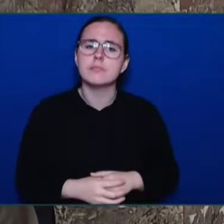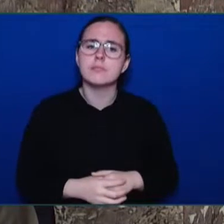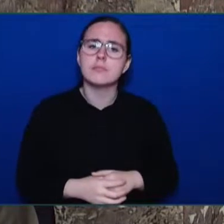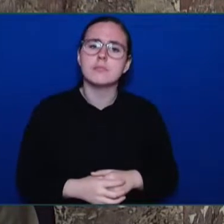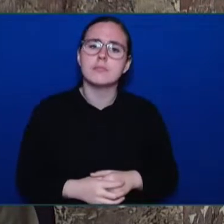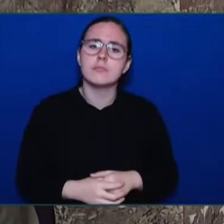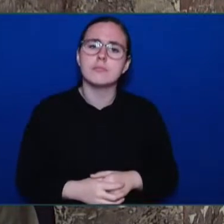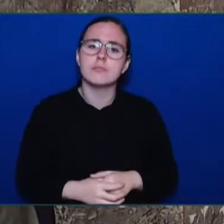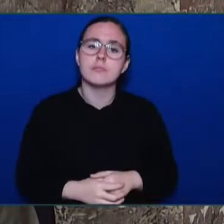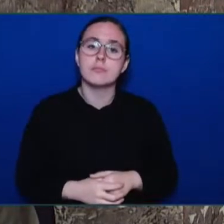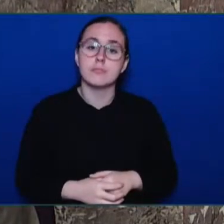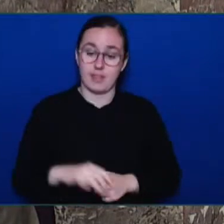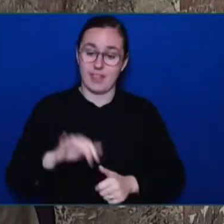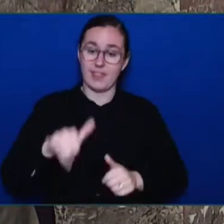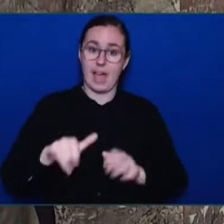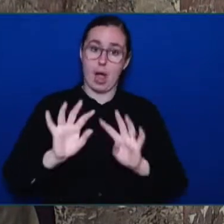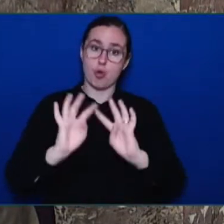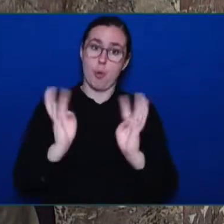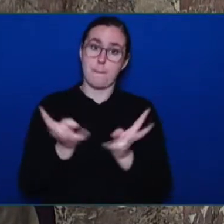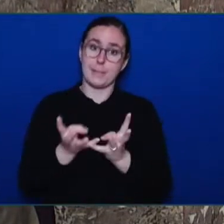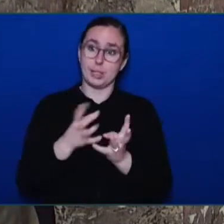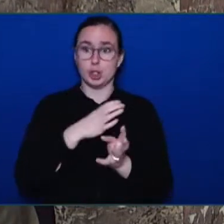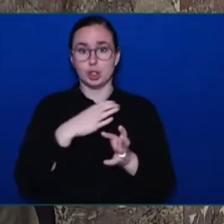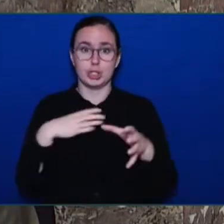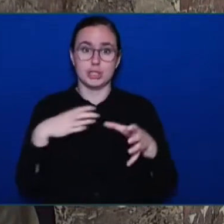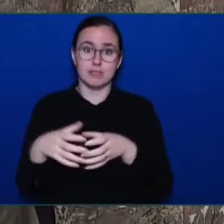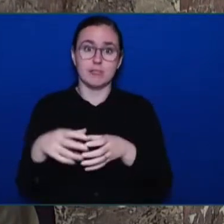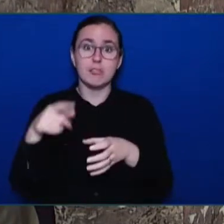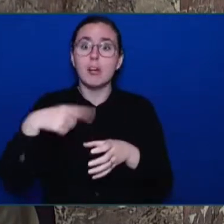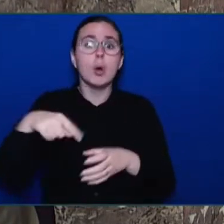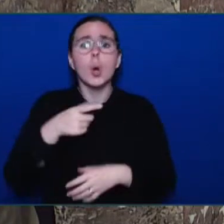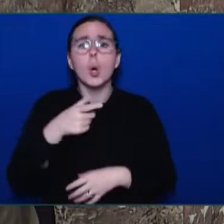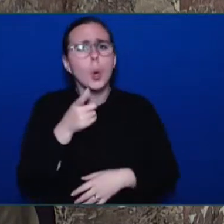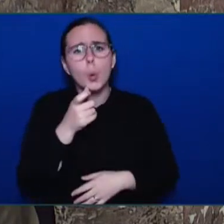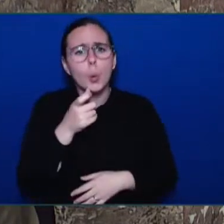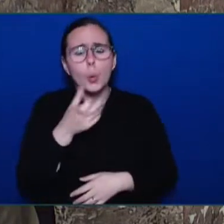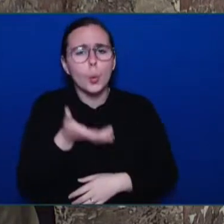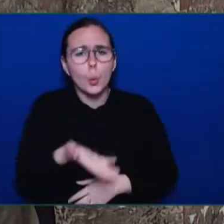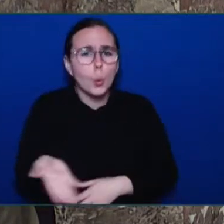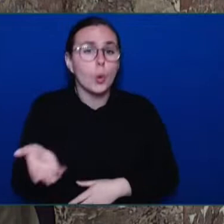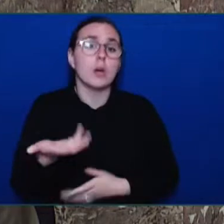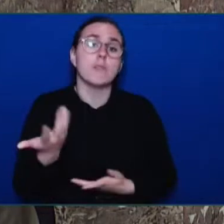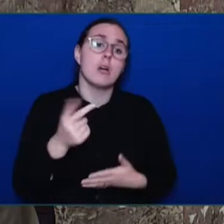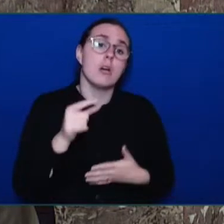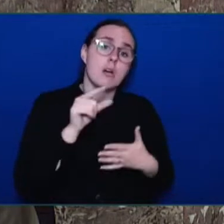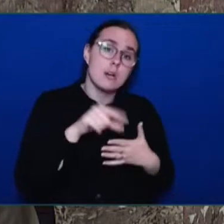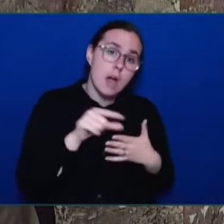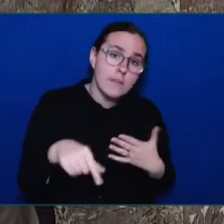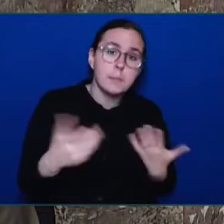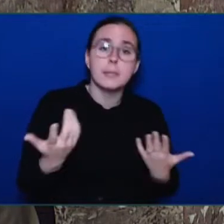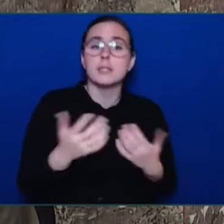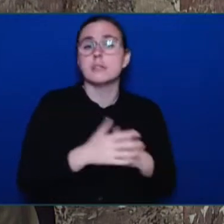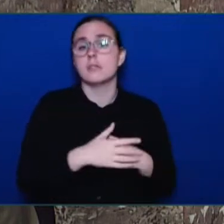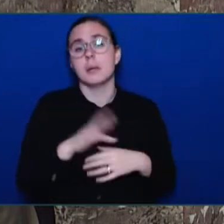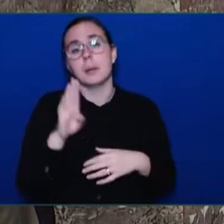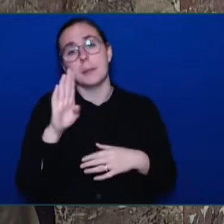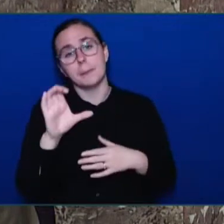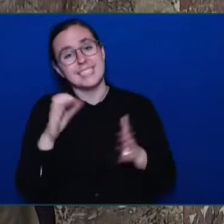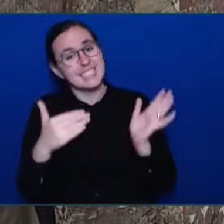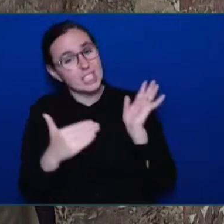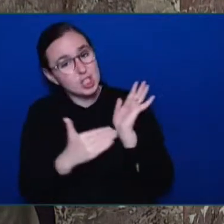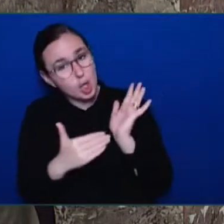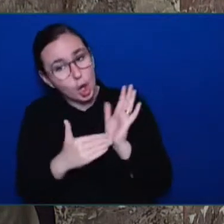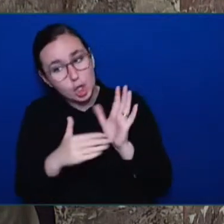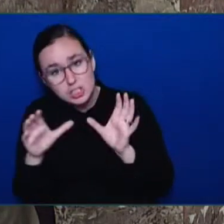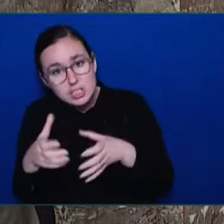will know, made up partly of representatives of the government, but also of the doctors of BC. I think the Commission is a strong supporter of